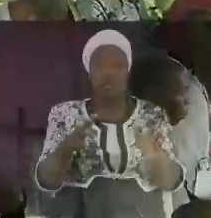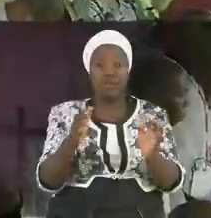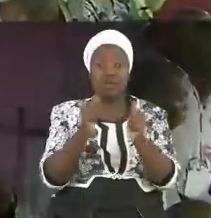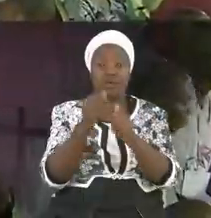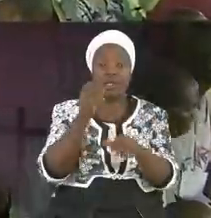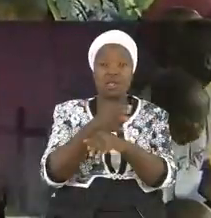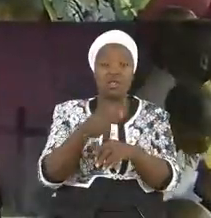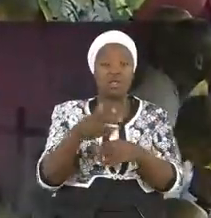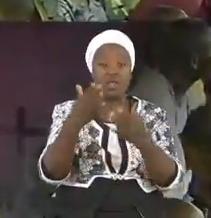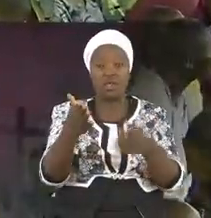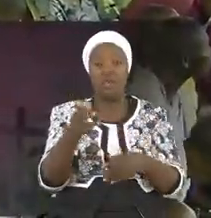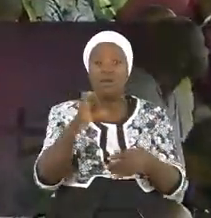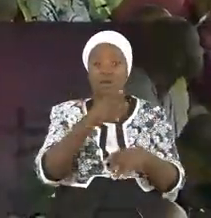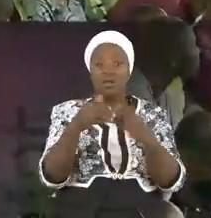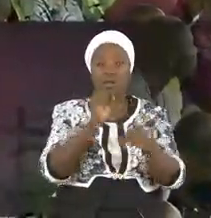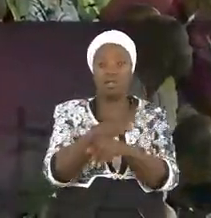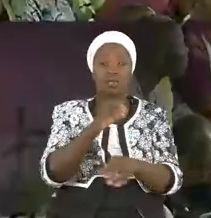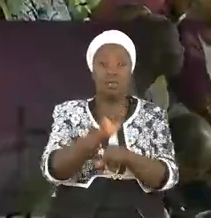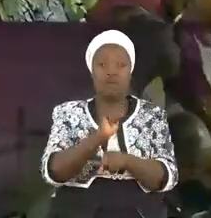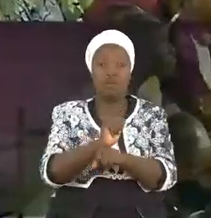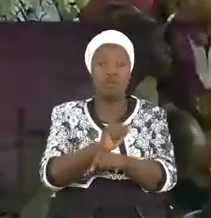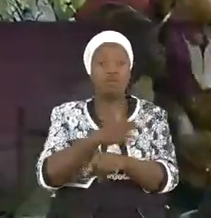counseling work, can you raise up your hand